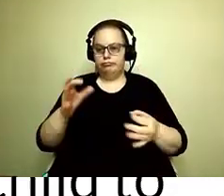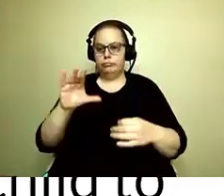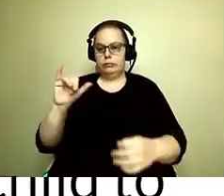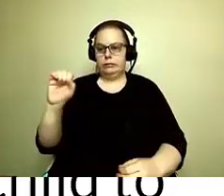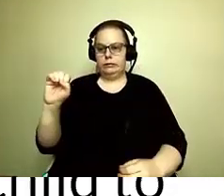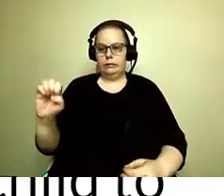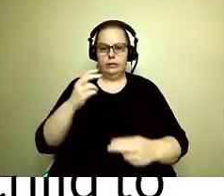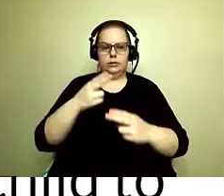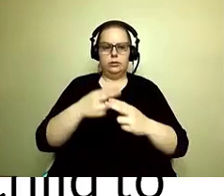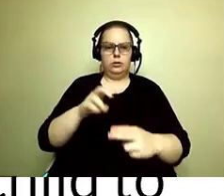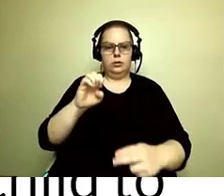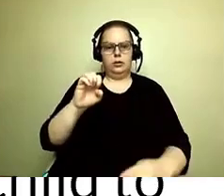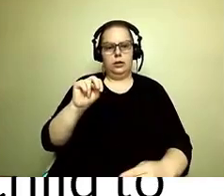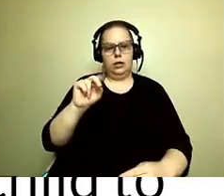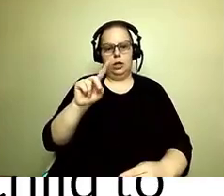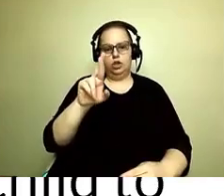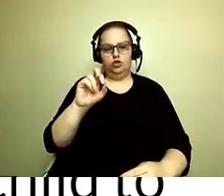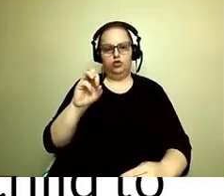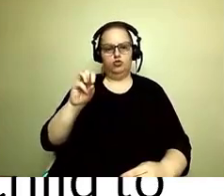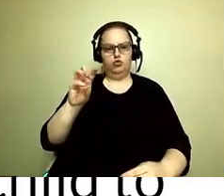Endrew F. And this case